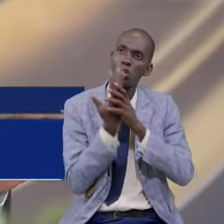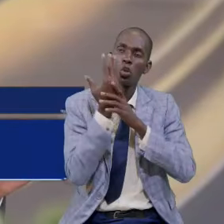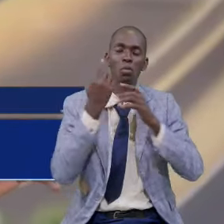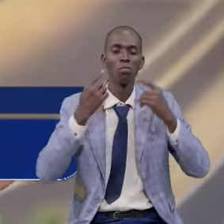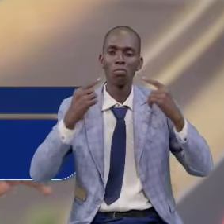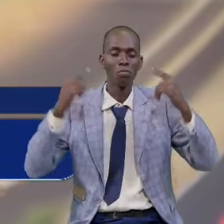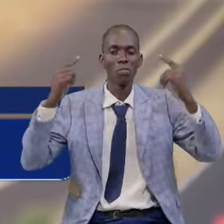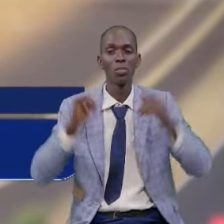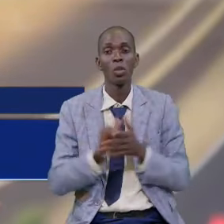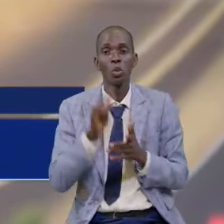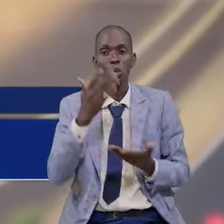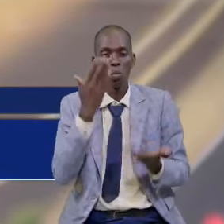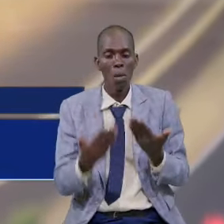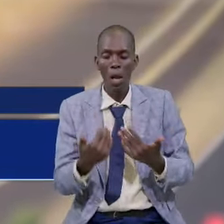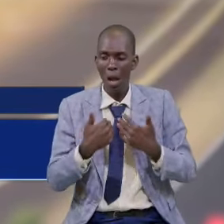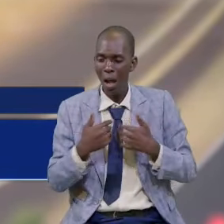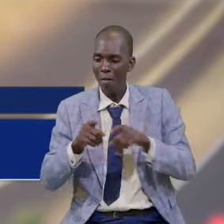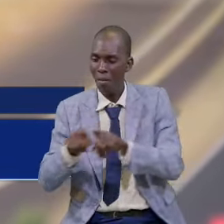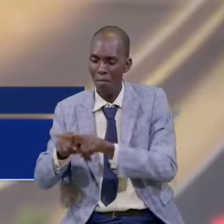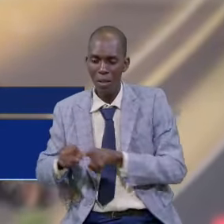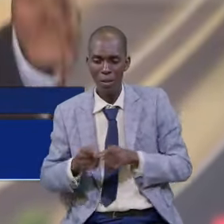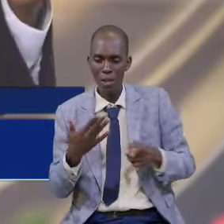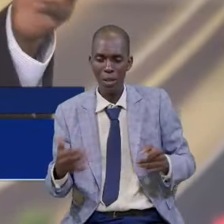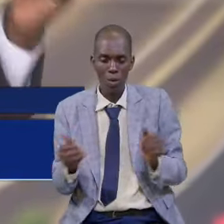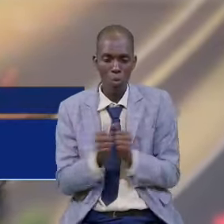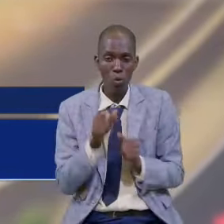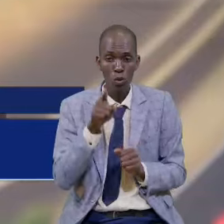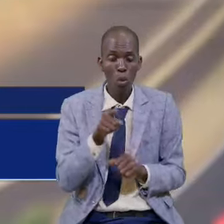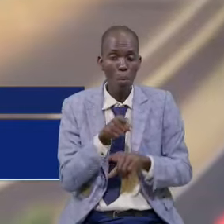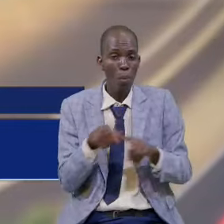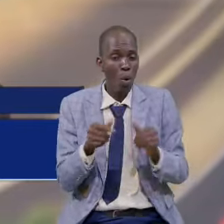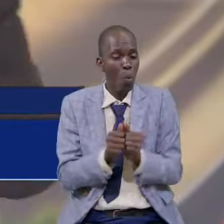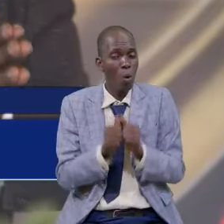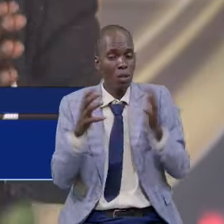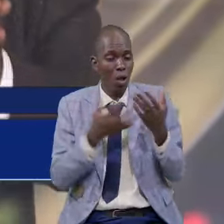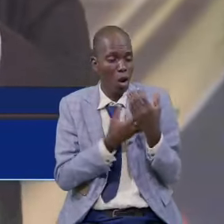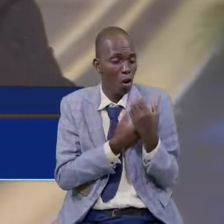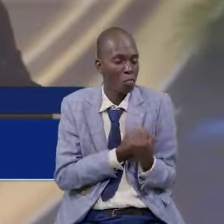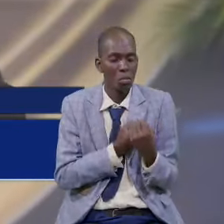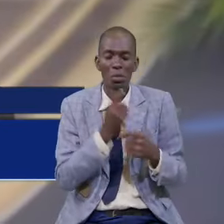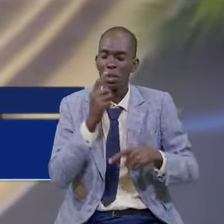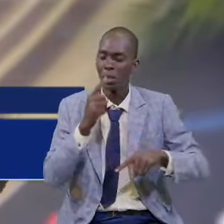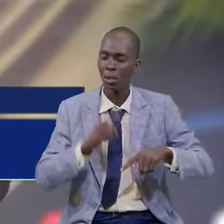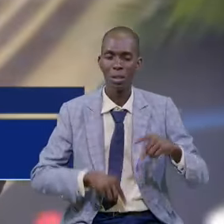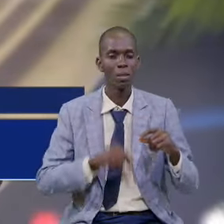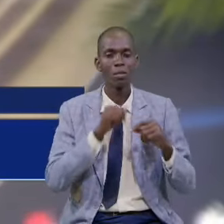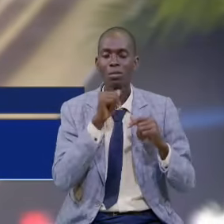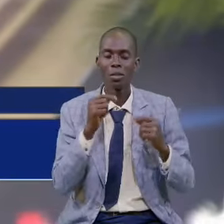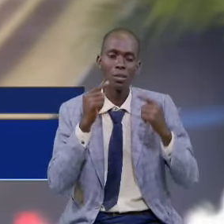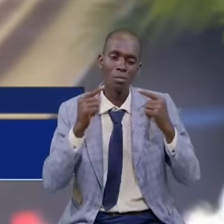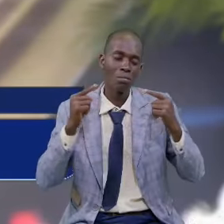the stuff, everything you can think about. This is what we need. If you don't have confidence